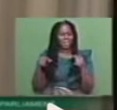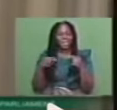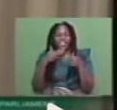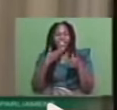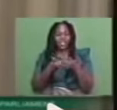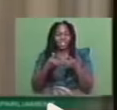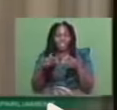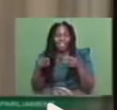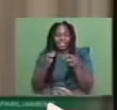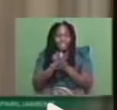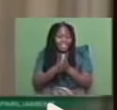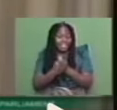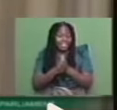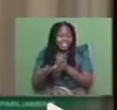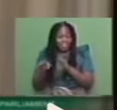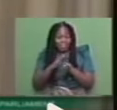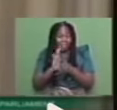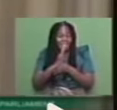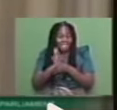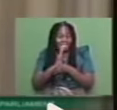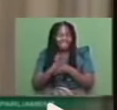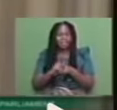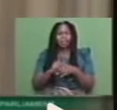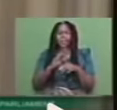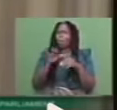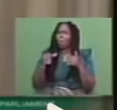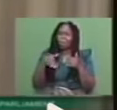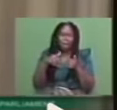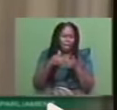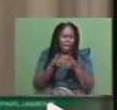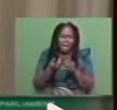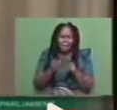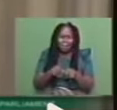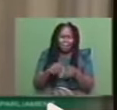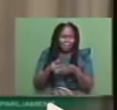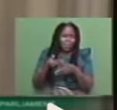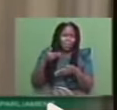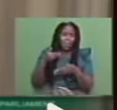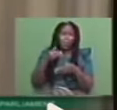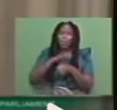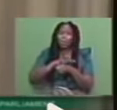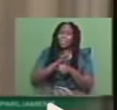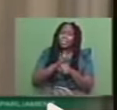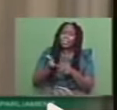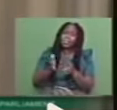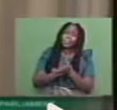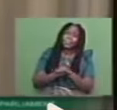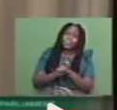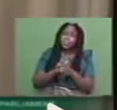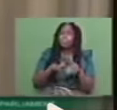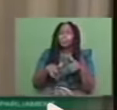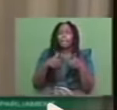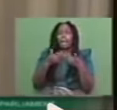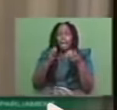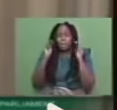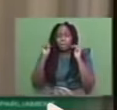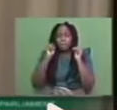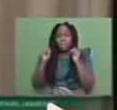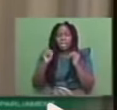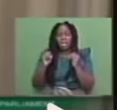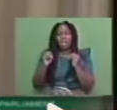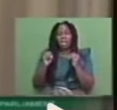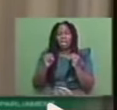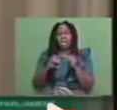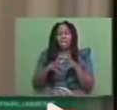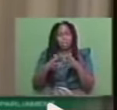All of that happened before COVID. How are you going to take us out of that now? You announce it, but you're going to deal